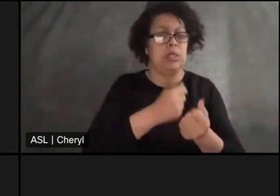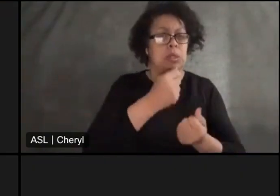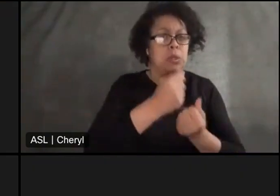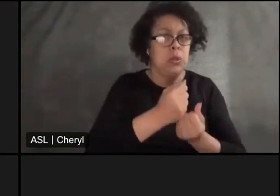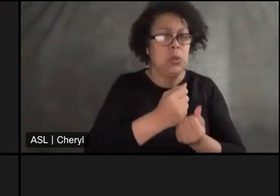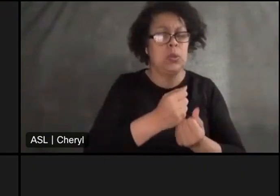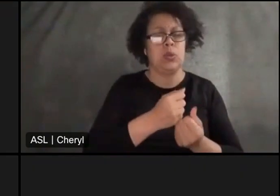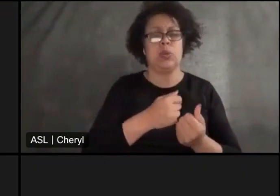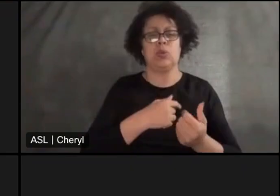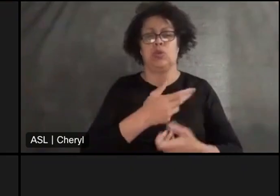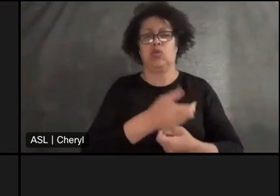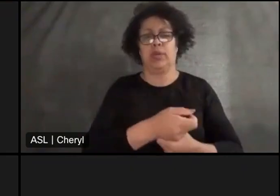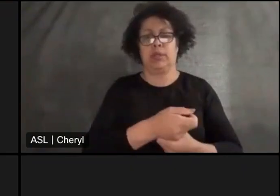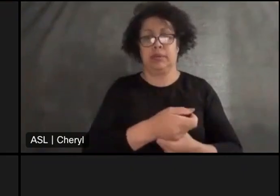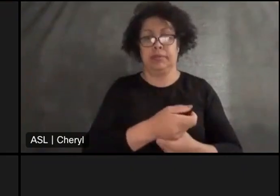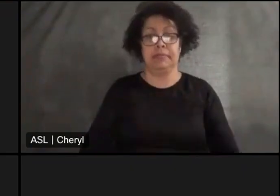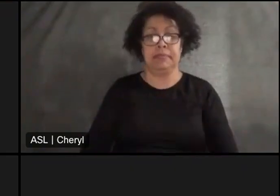we need.